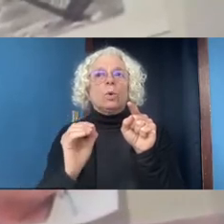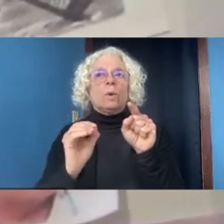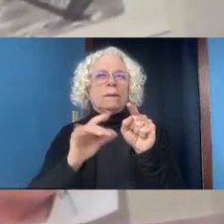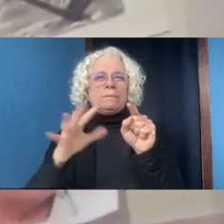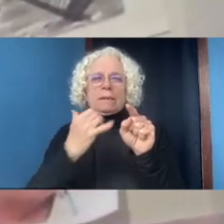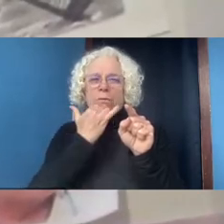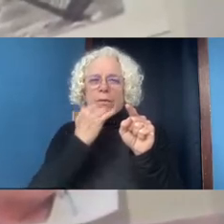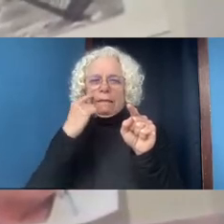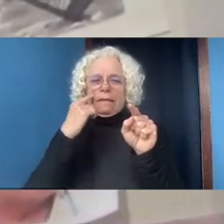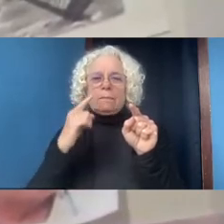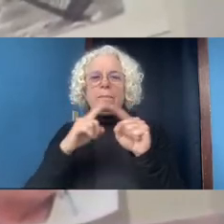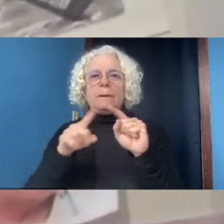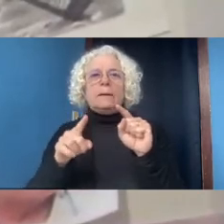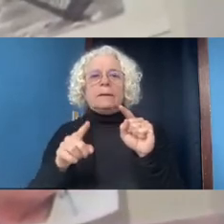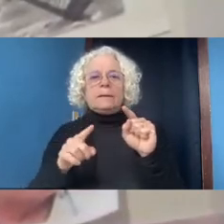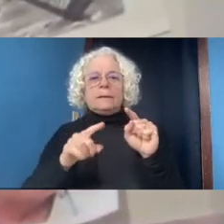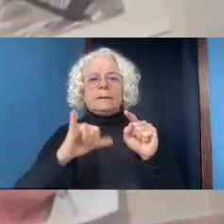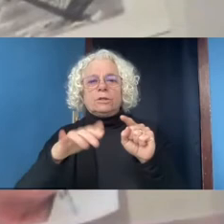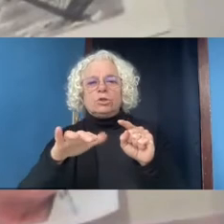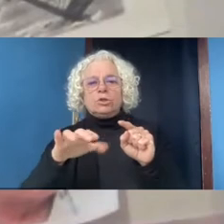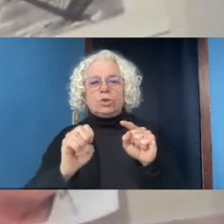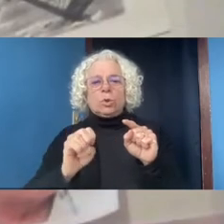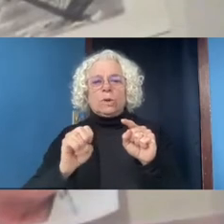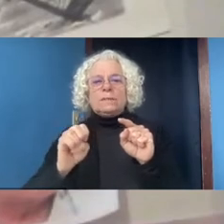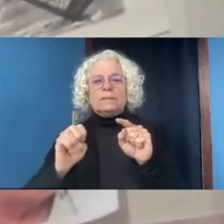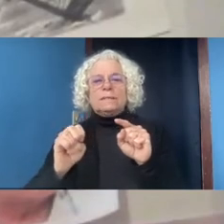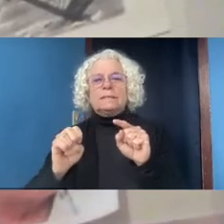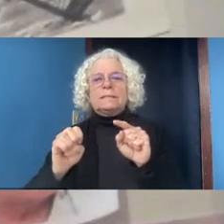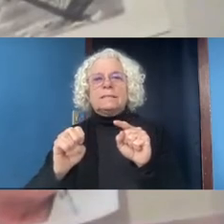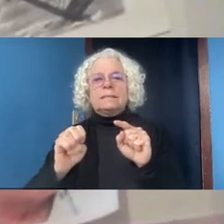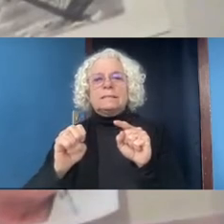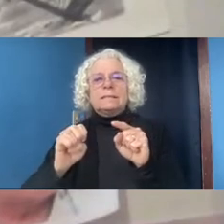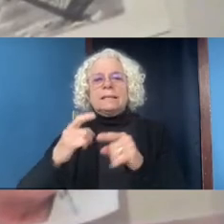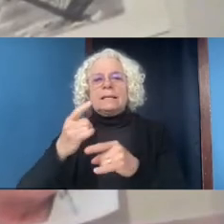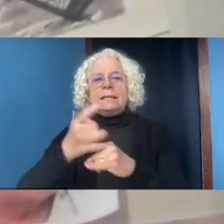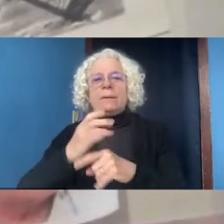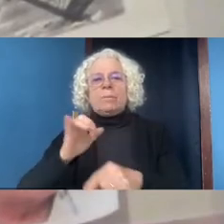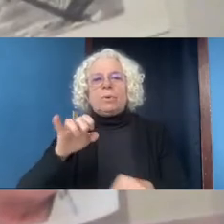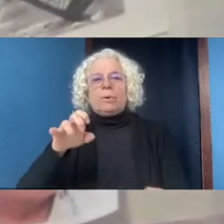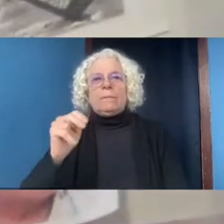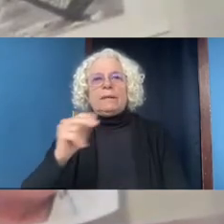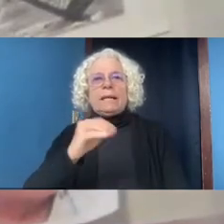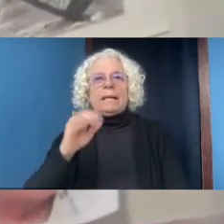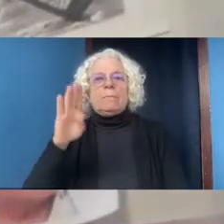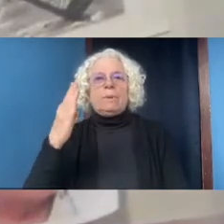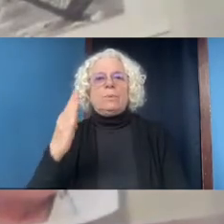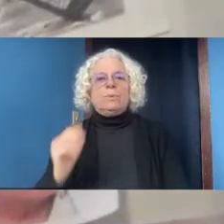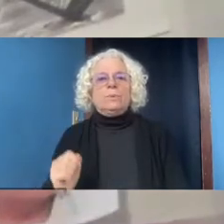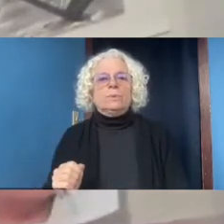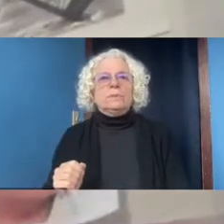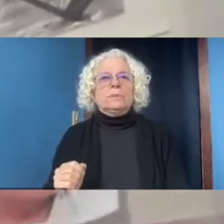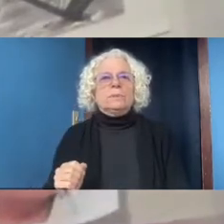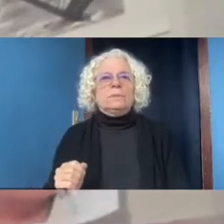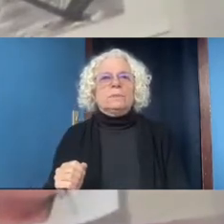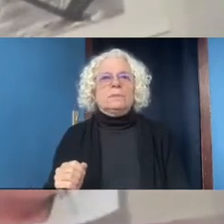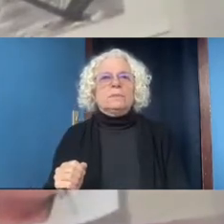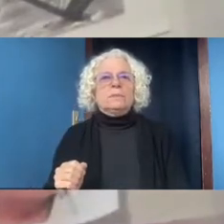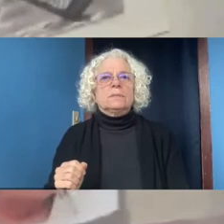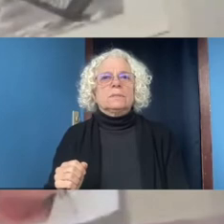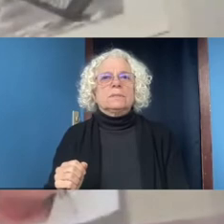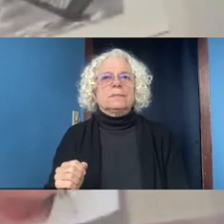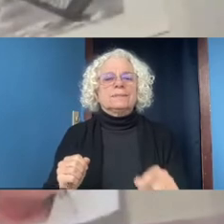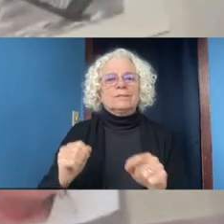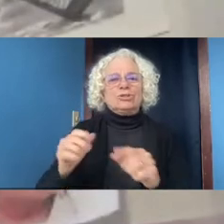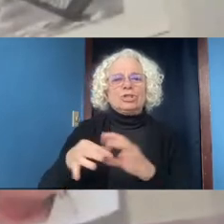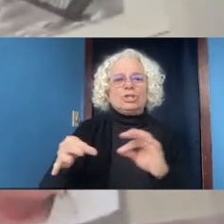Okay. "Joyce, Bourbon and Blues, for T.C. Cannon. We were wild then.